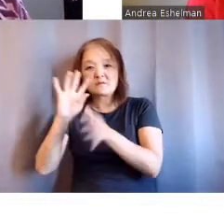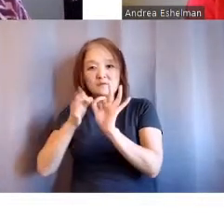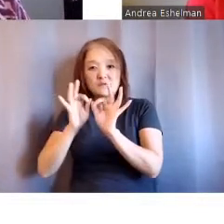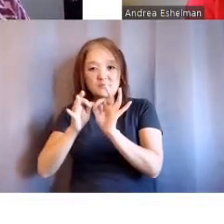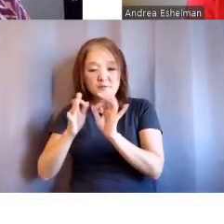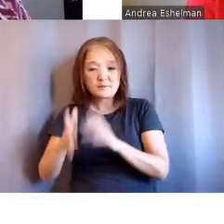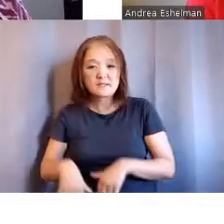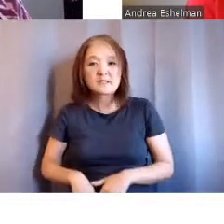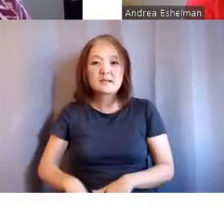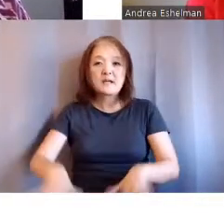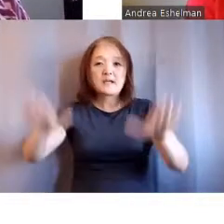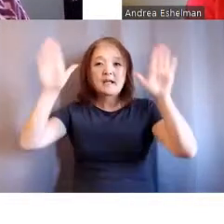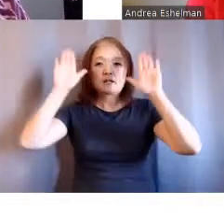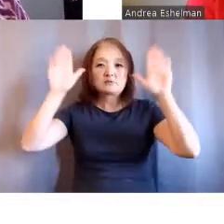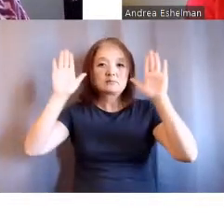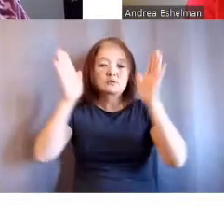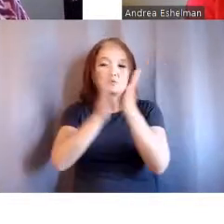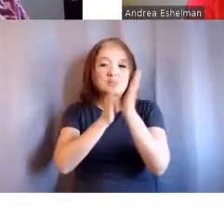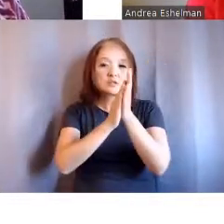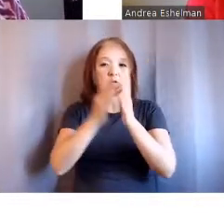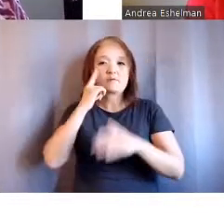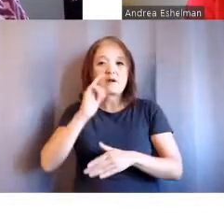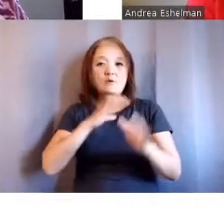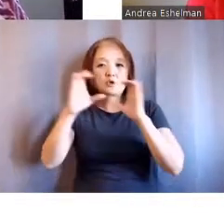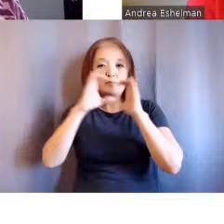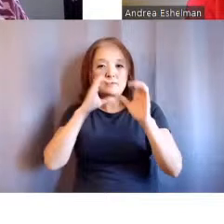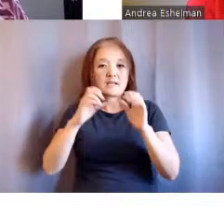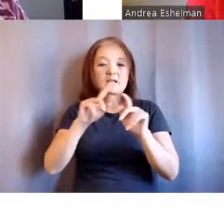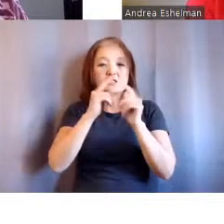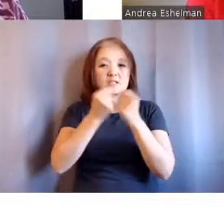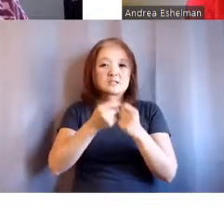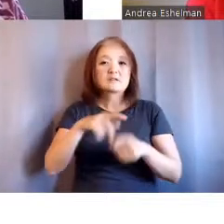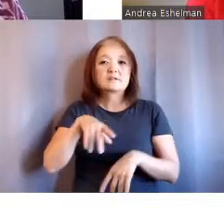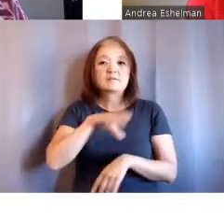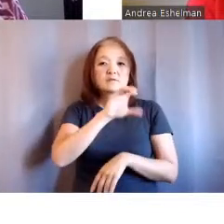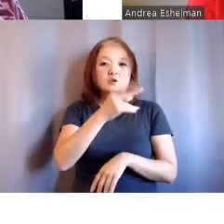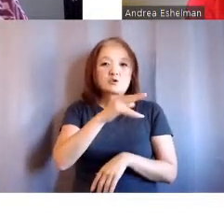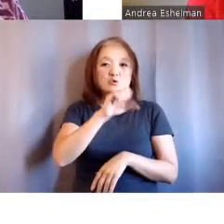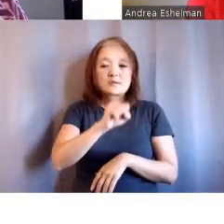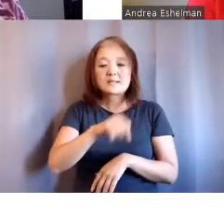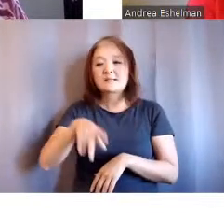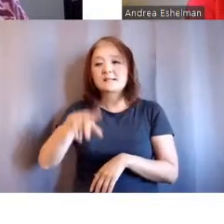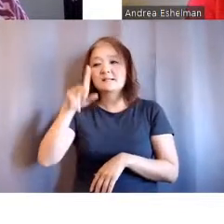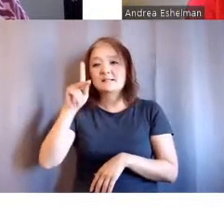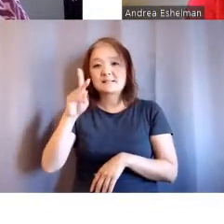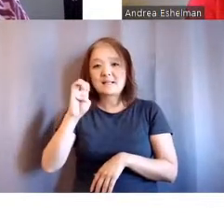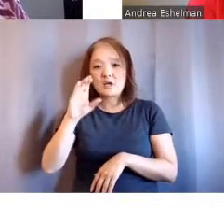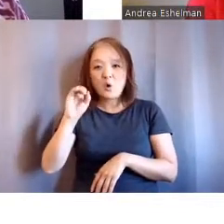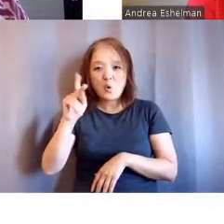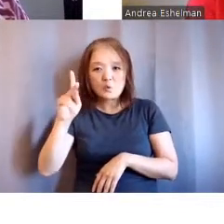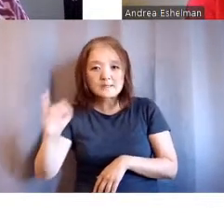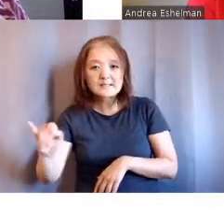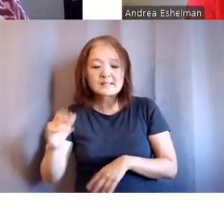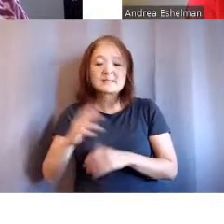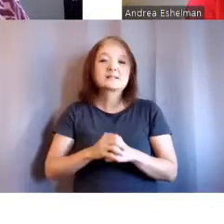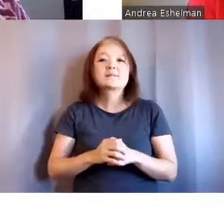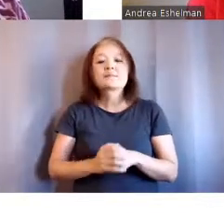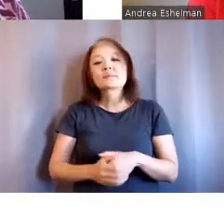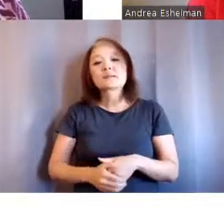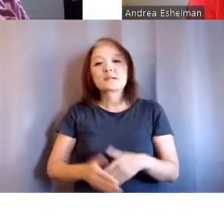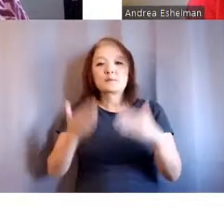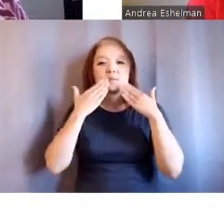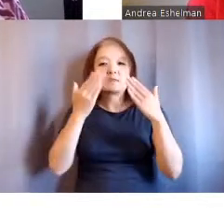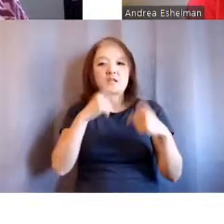team, Kyoki Kerr, Terry Inafuku, and Chris Schubert, who have done a great job to bring this to all of you. And I want to thank all of you for being members